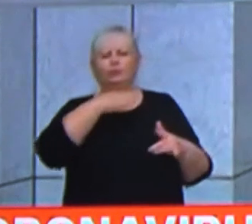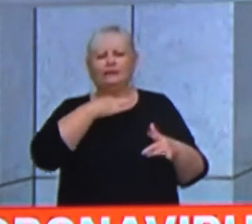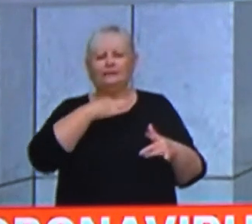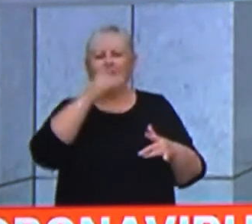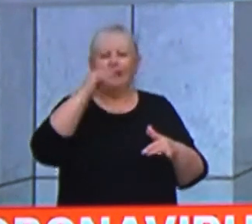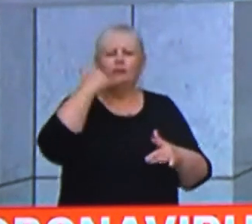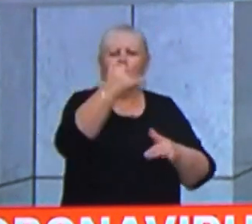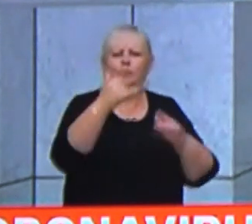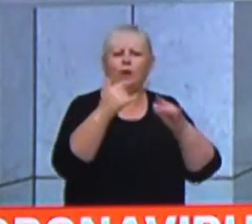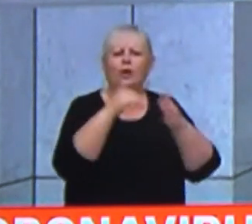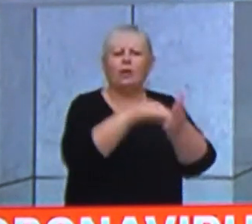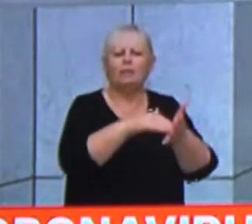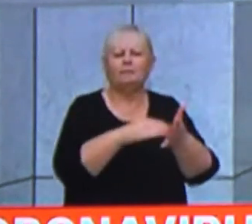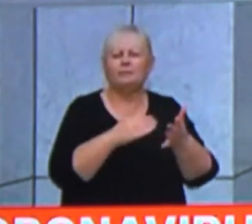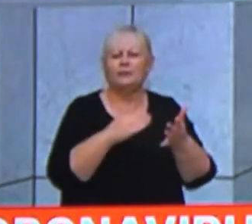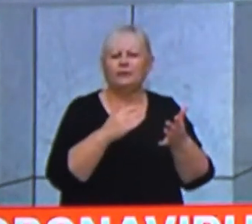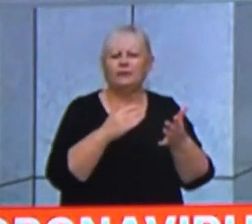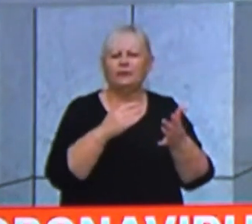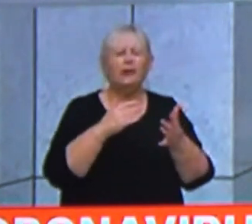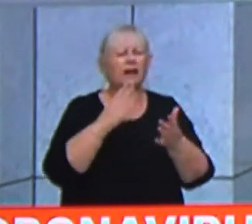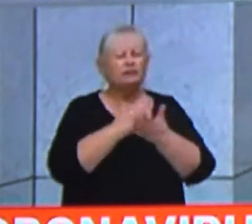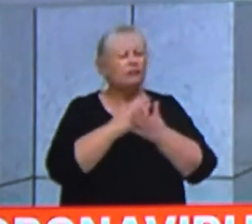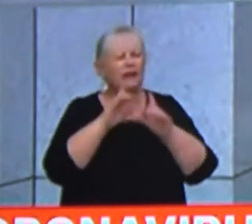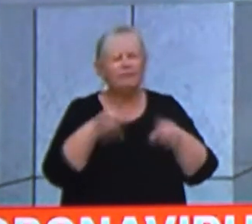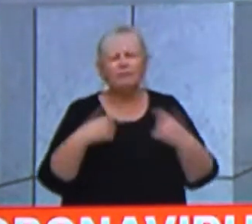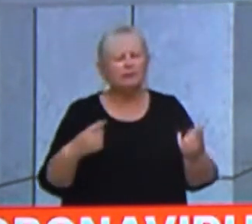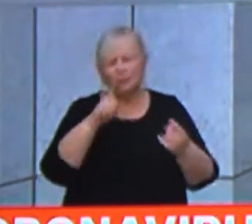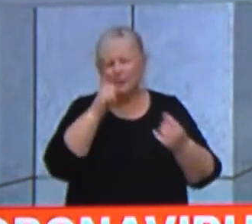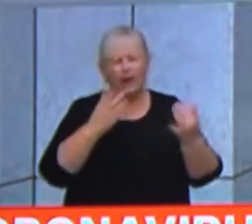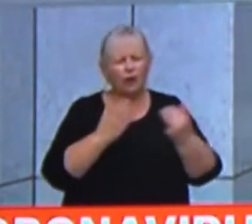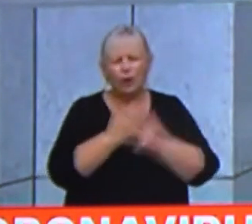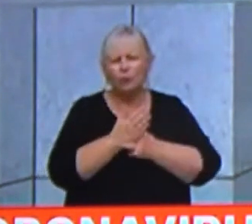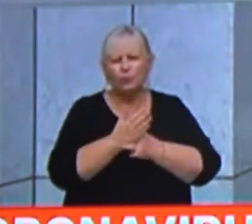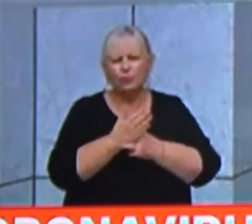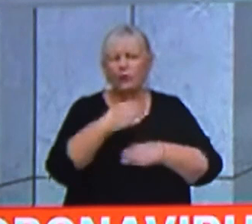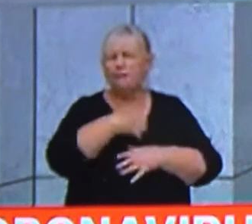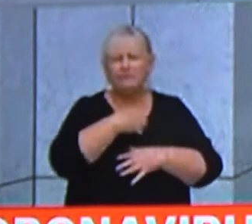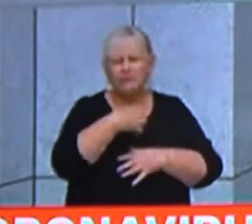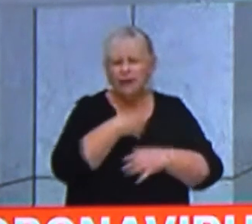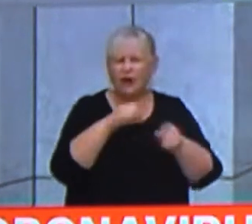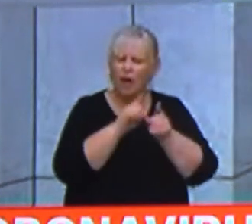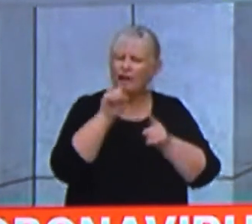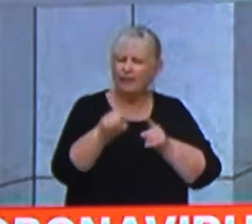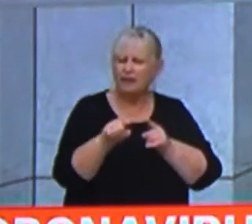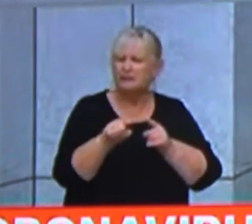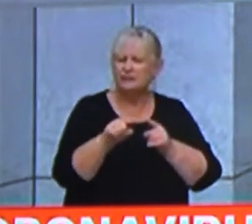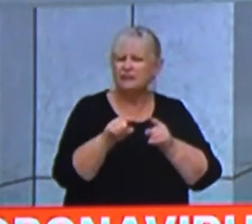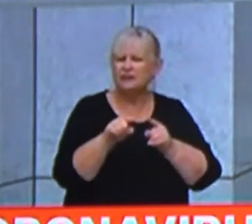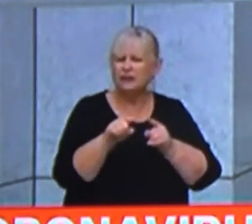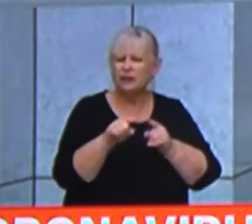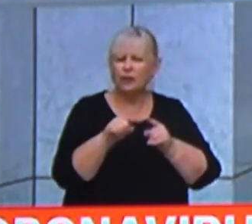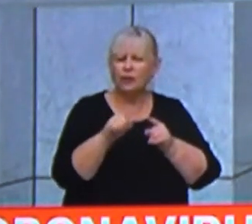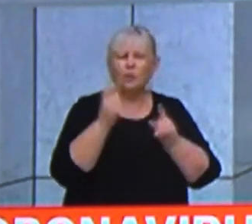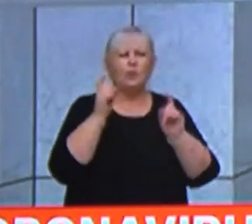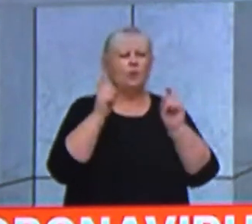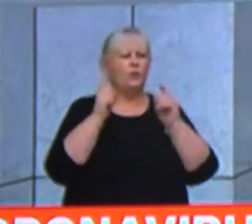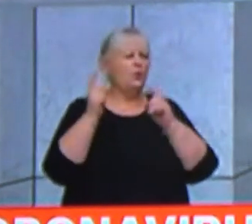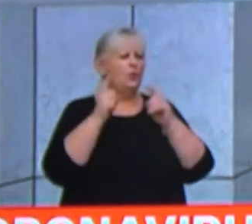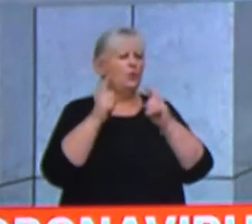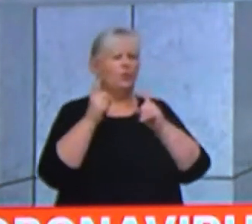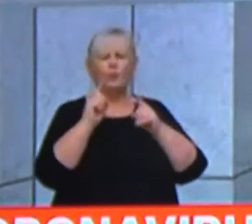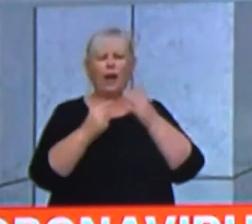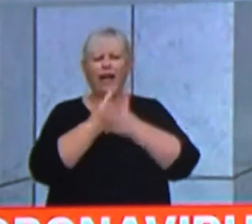magnificently. What these services will mean is that every Australian anywhere can get the help that they need. We're also